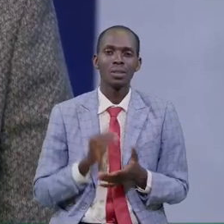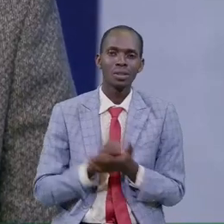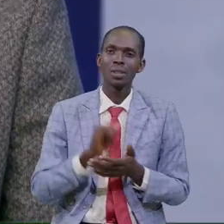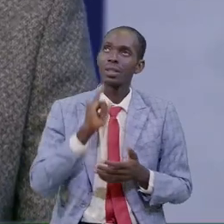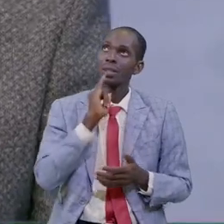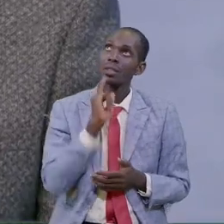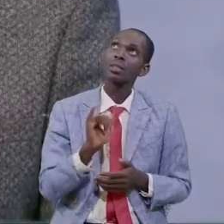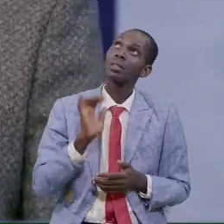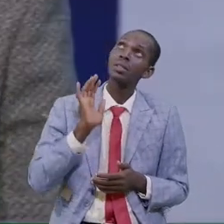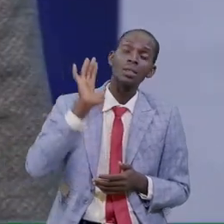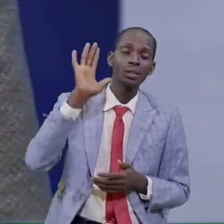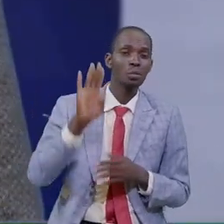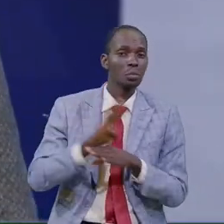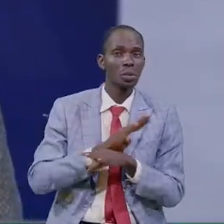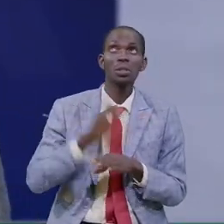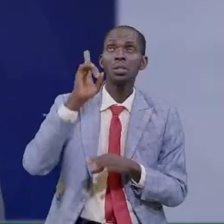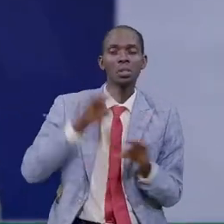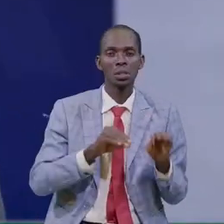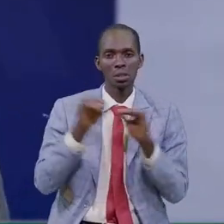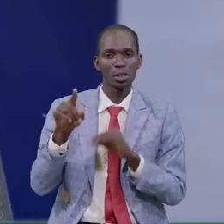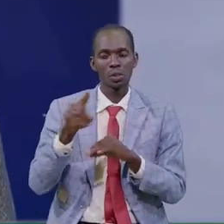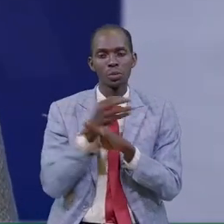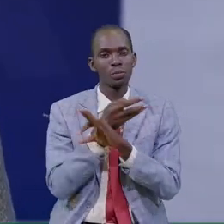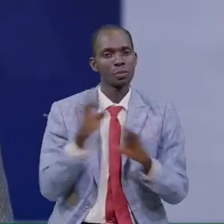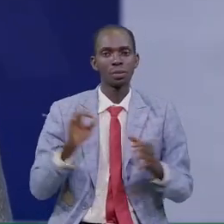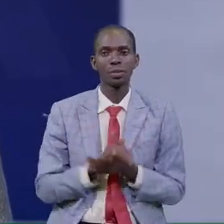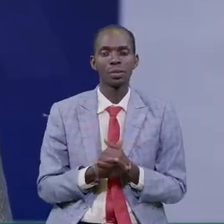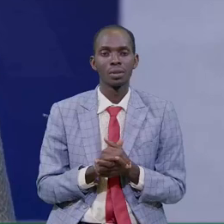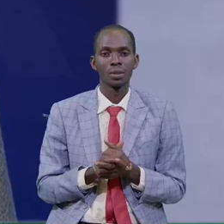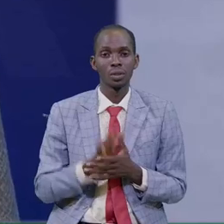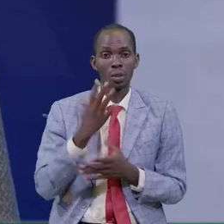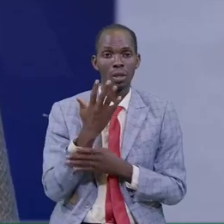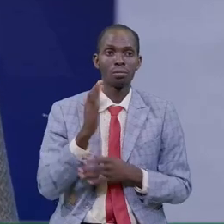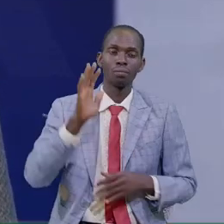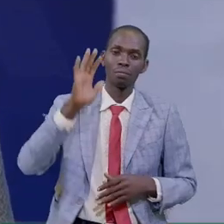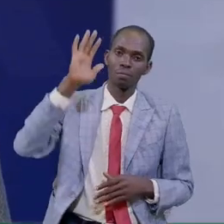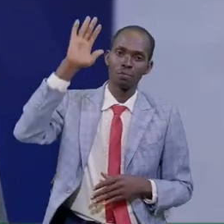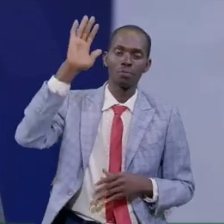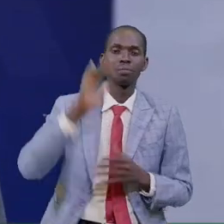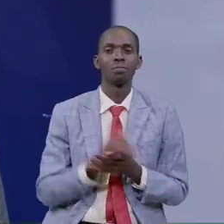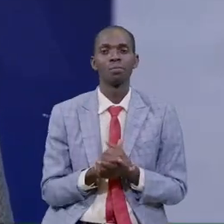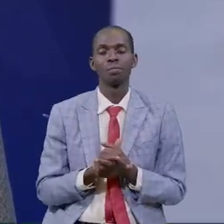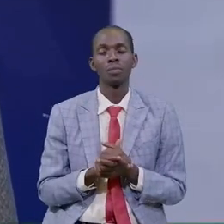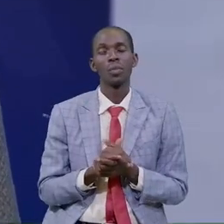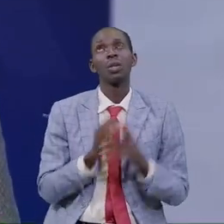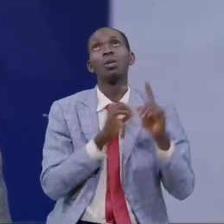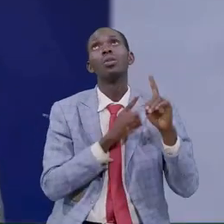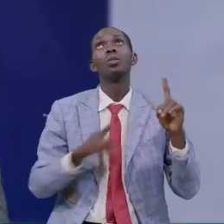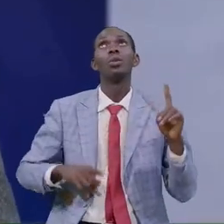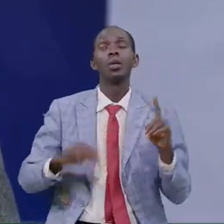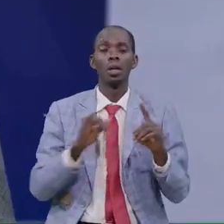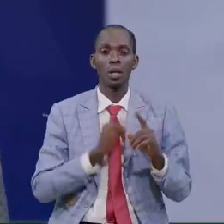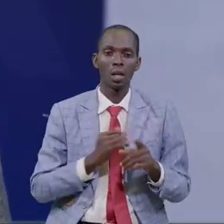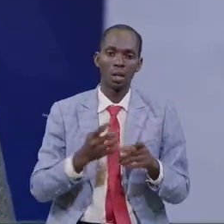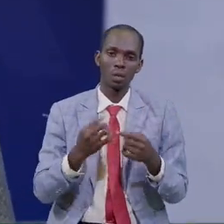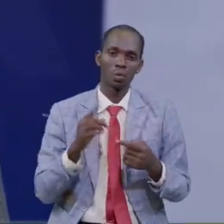c'est l'affaire du Seigneur. Il va vous affranchir. Raise up that hand. Vous lui donnez votre vieux Seigneur, levez la main. Seigneur, je viens à toi. Raise up that